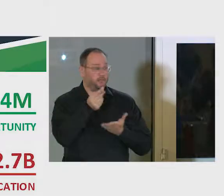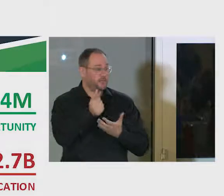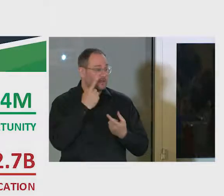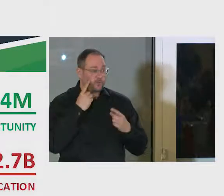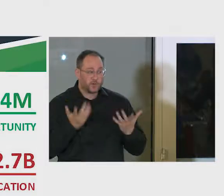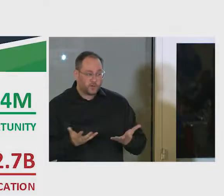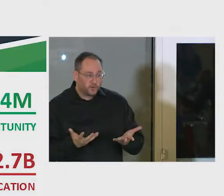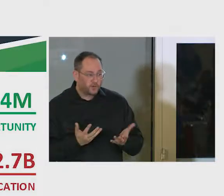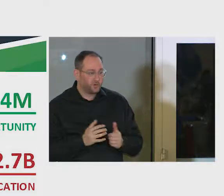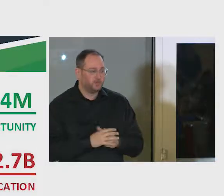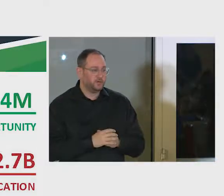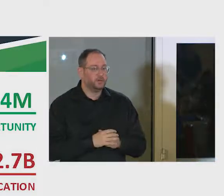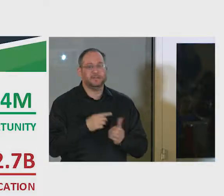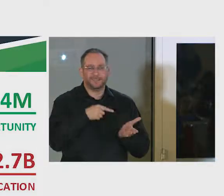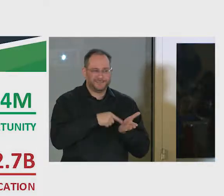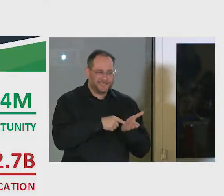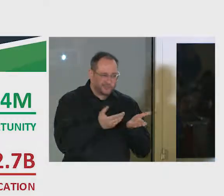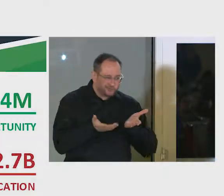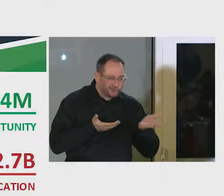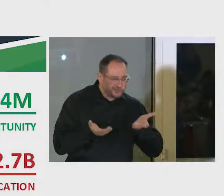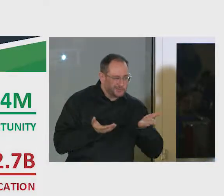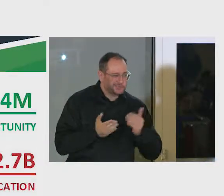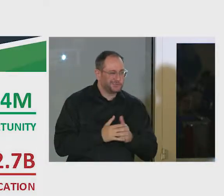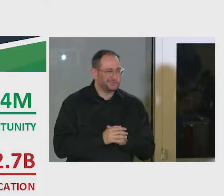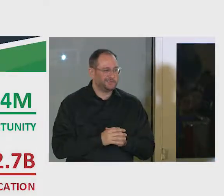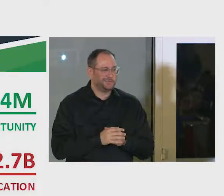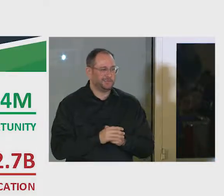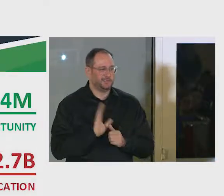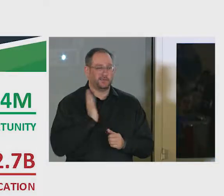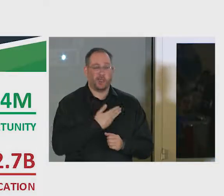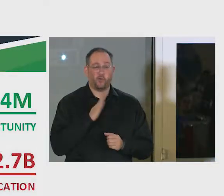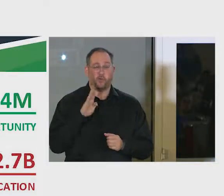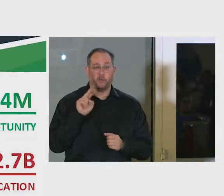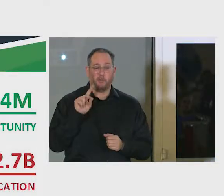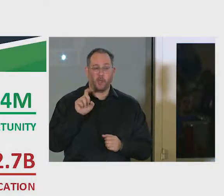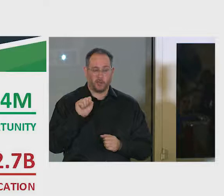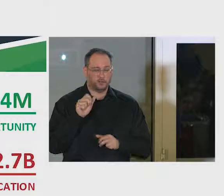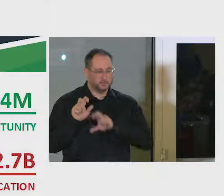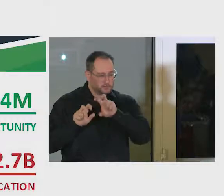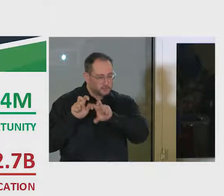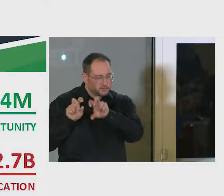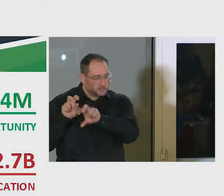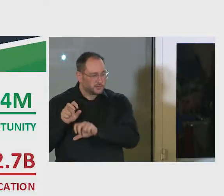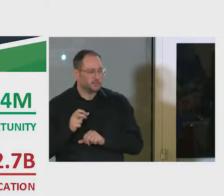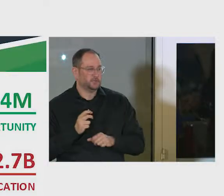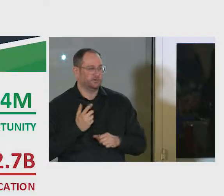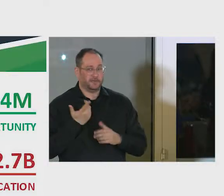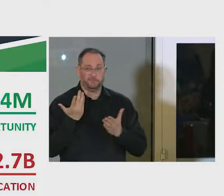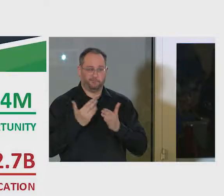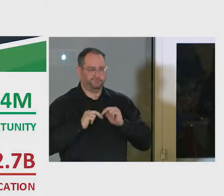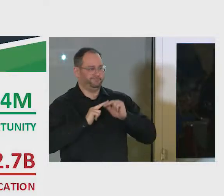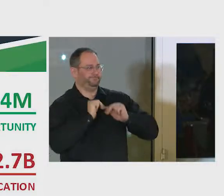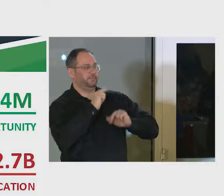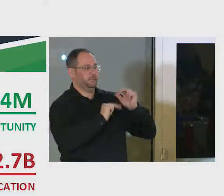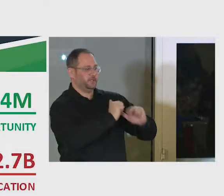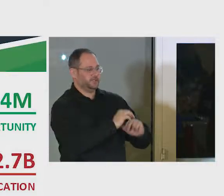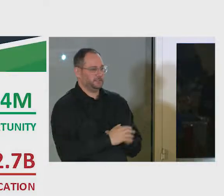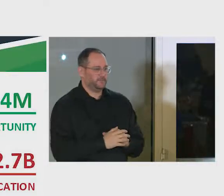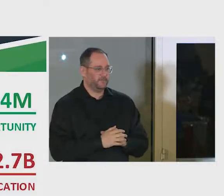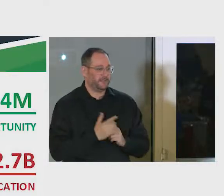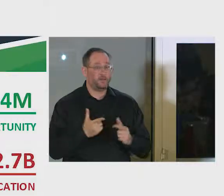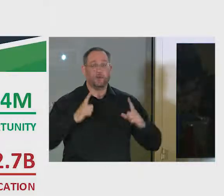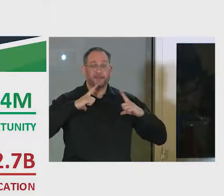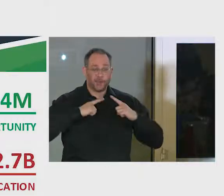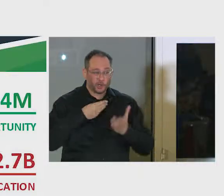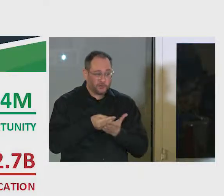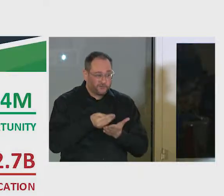our bonds that are used to help create our beautiful facilities across the district. It's also where we help pay retirement costs, and then it's